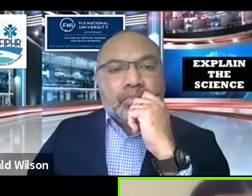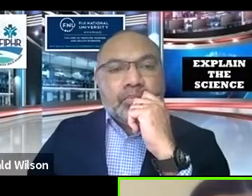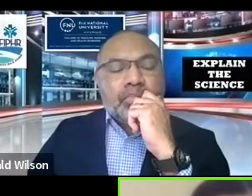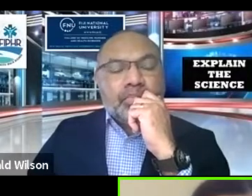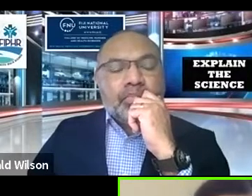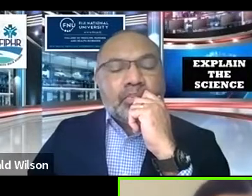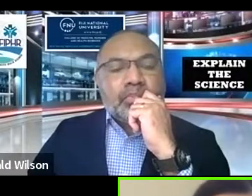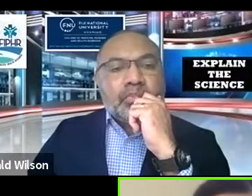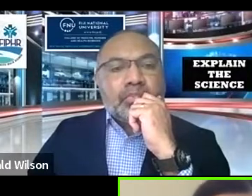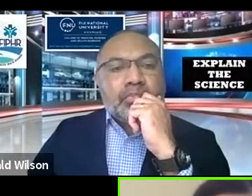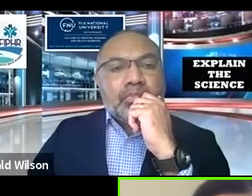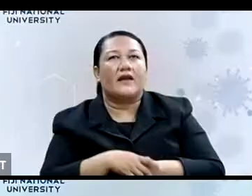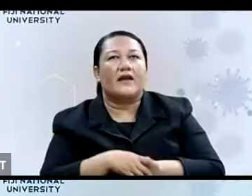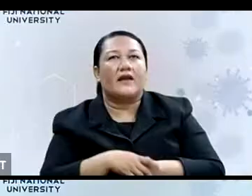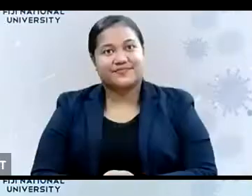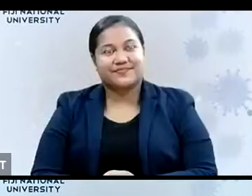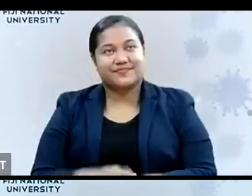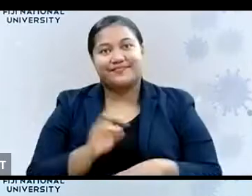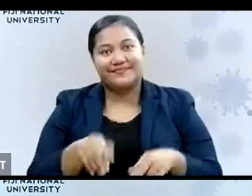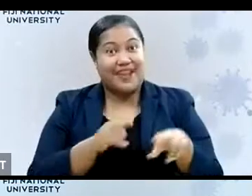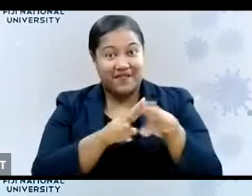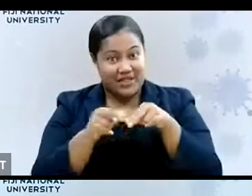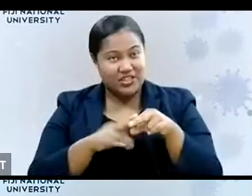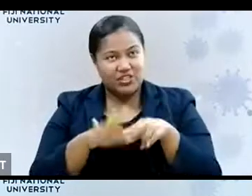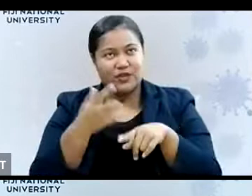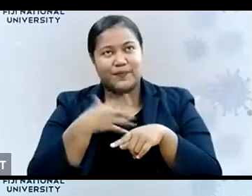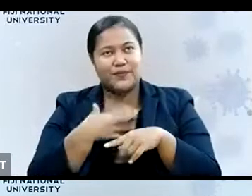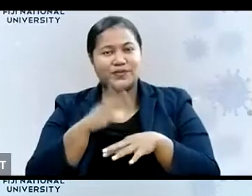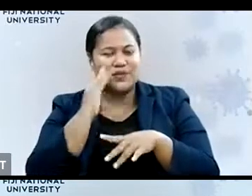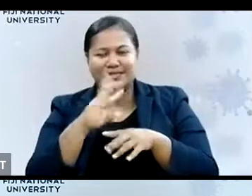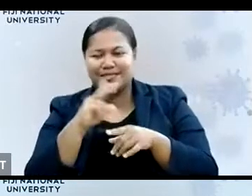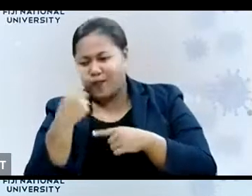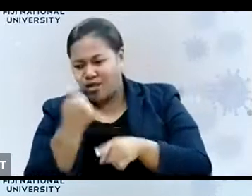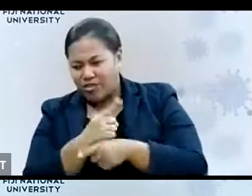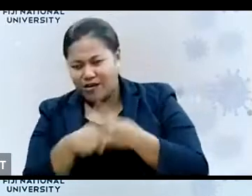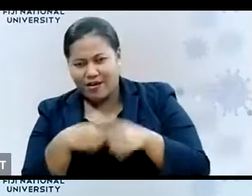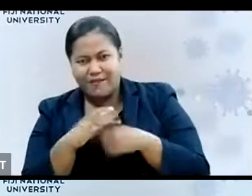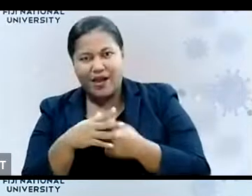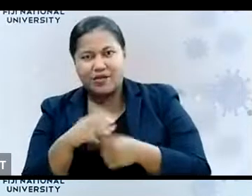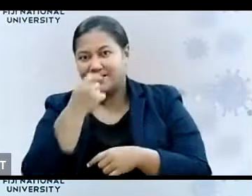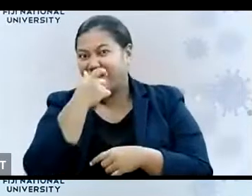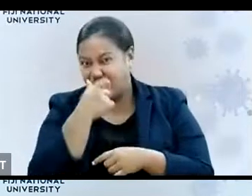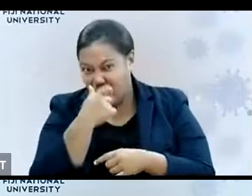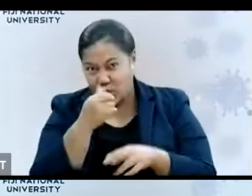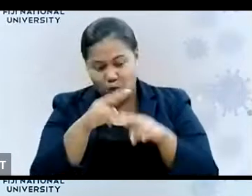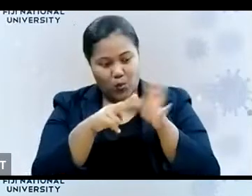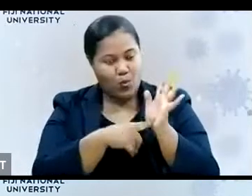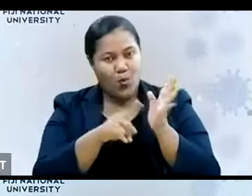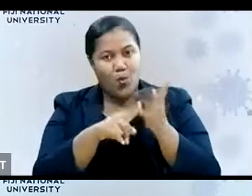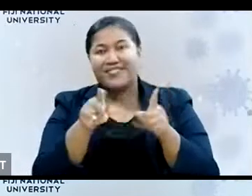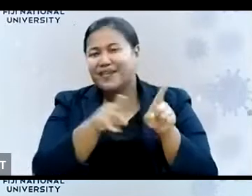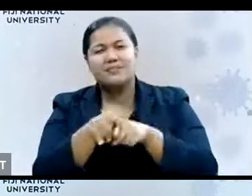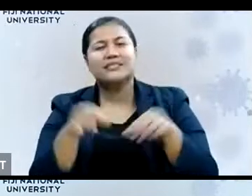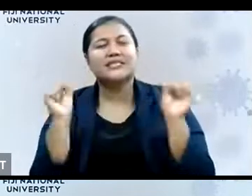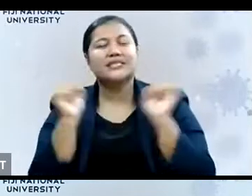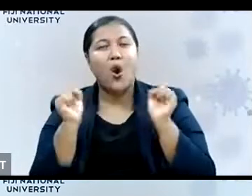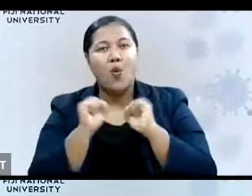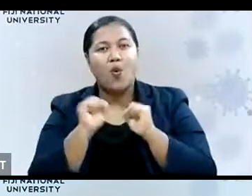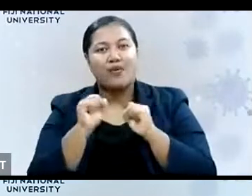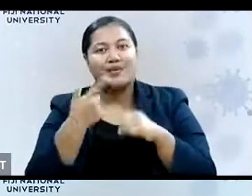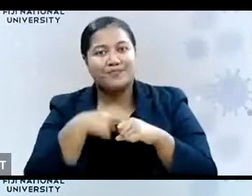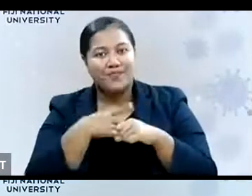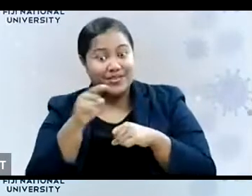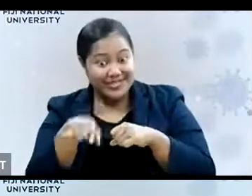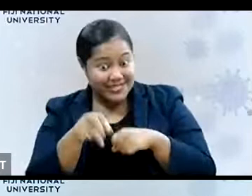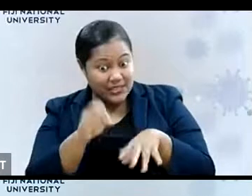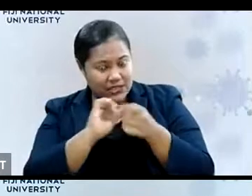about. But we know that the flu itself has caused pandemics in the past. We know that this virus, the COVID-19, which is